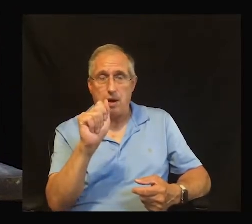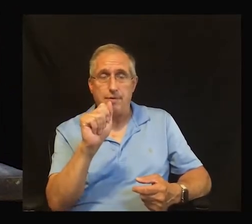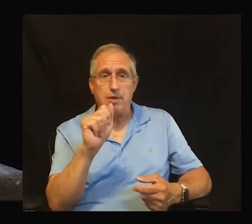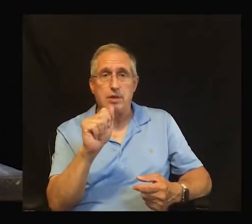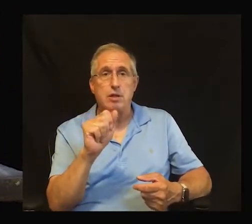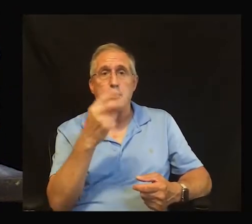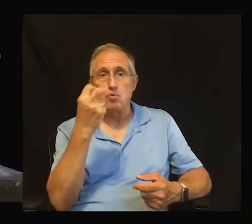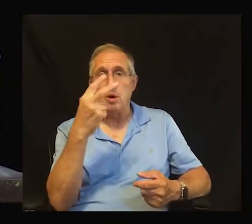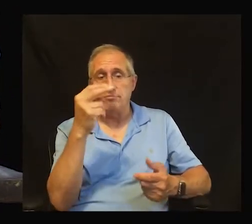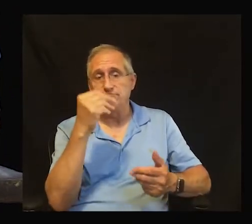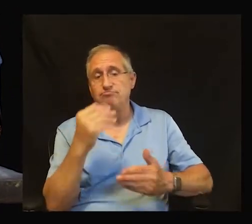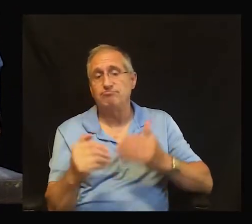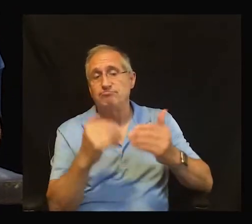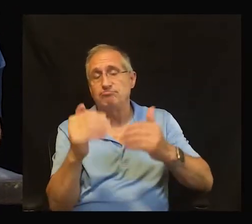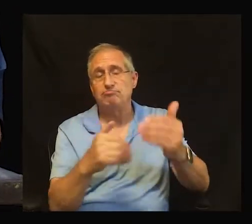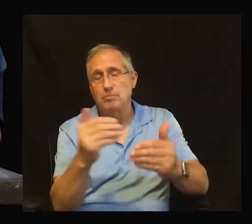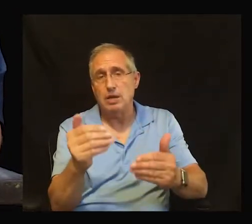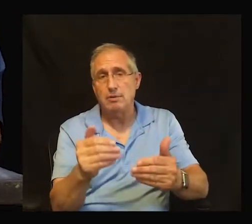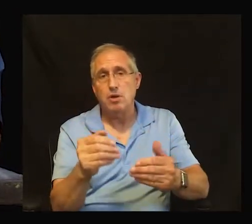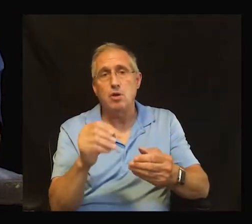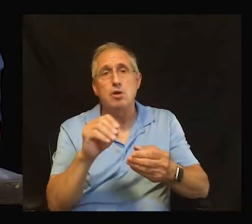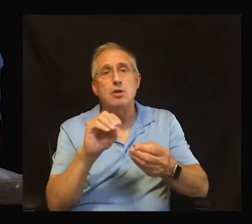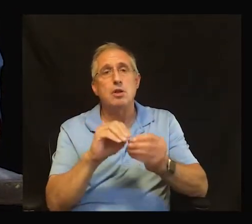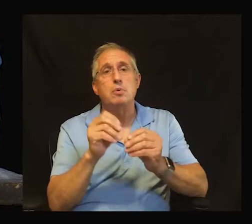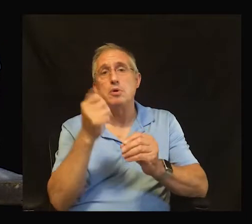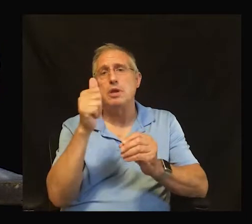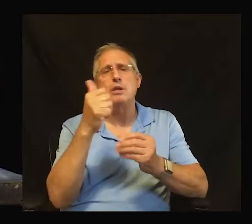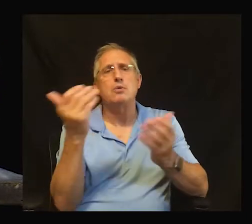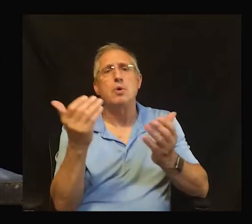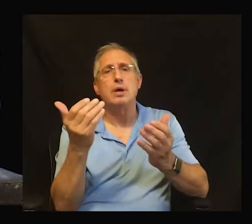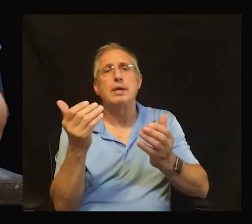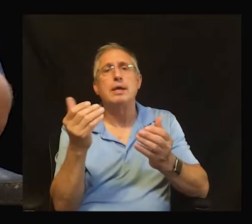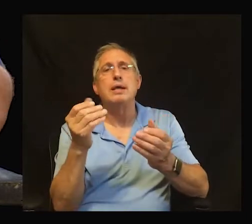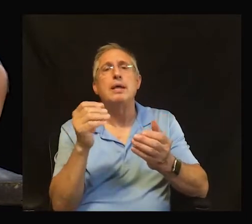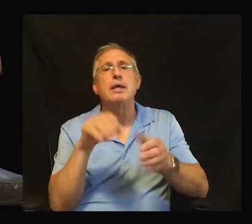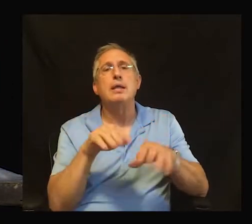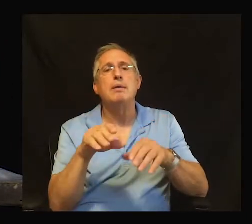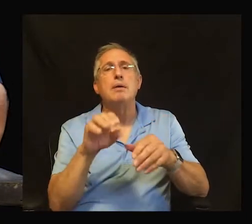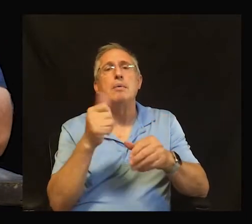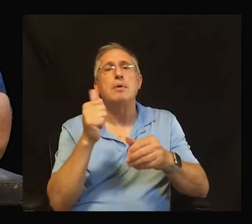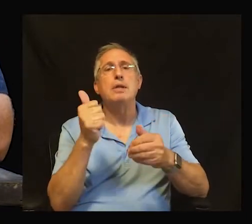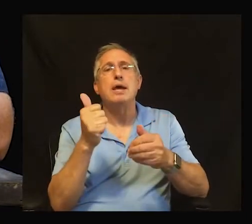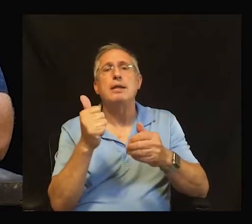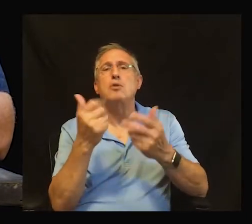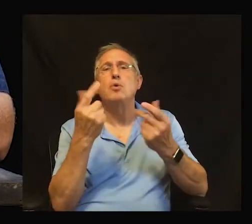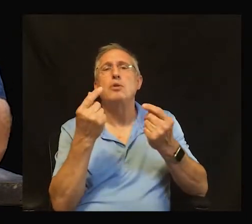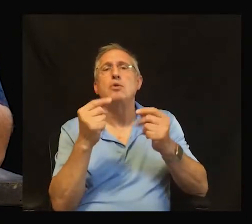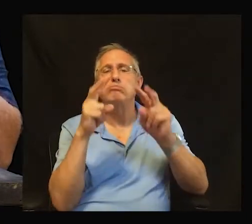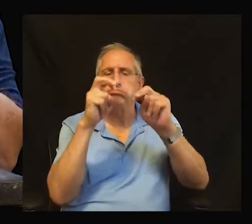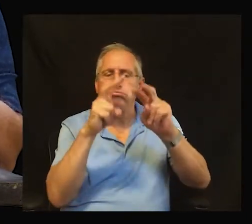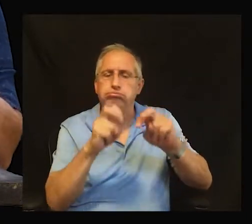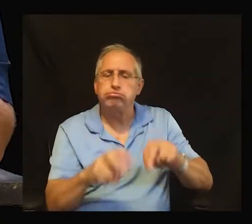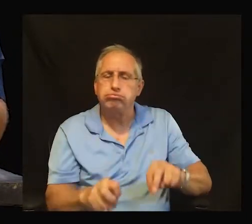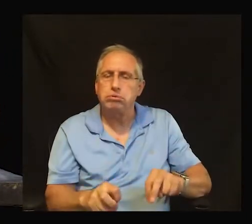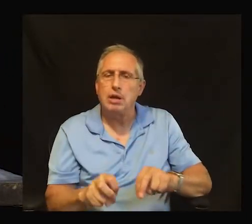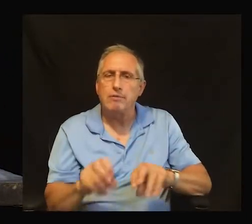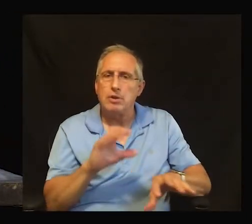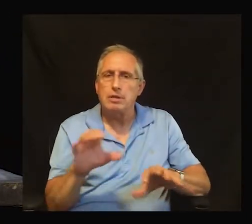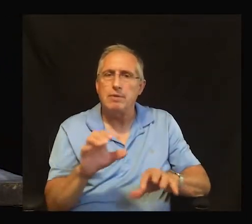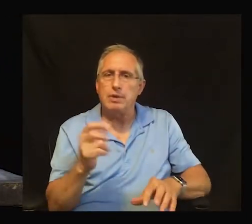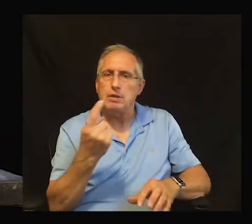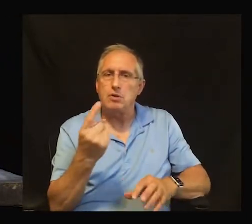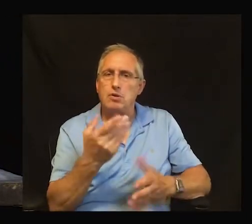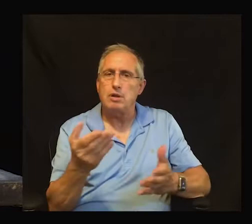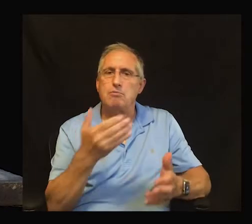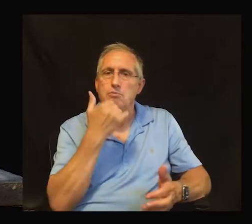the 12 steps. What's step number 10? Step number 10 is to take inventory. And if you've done something that you know